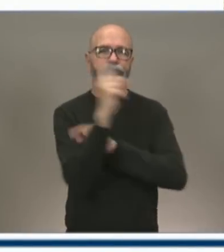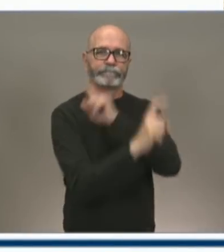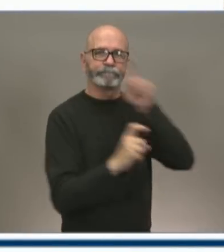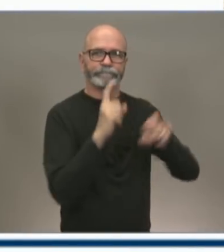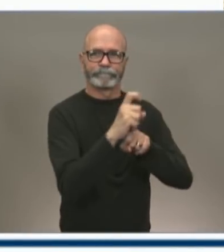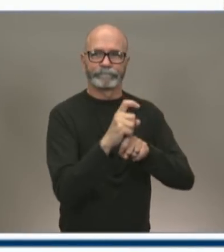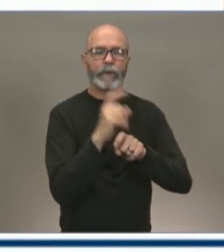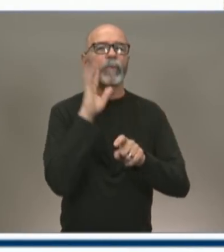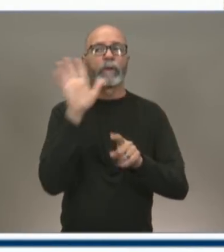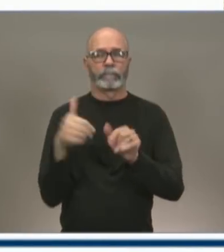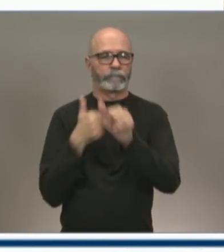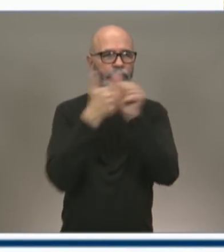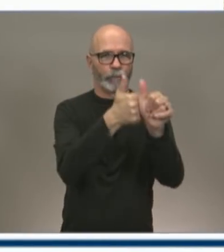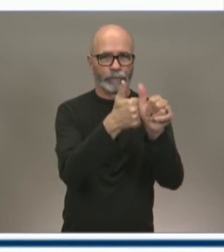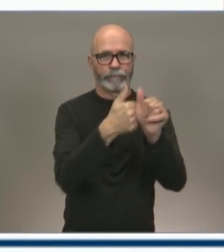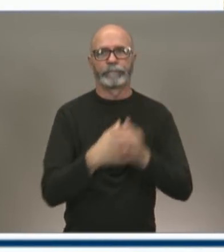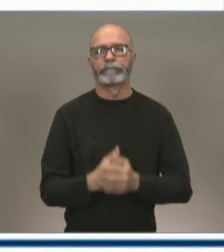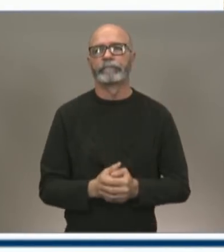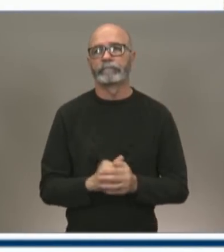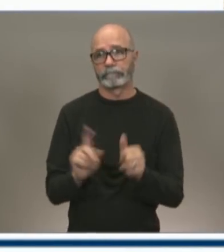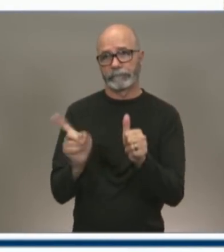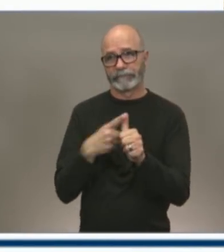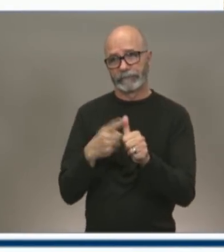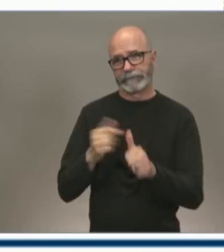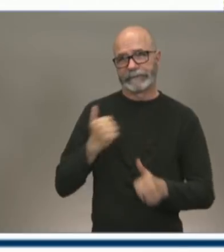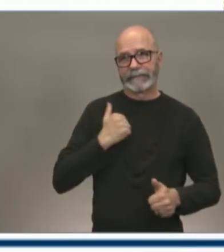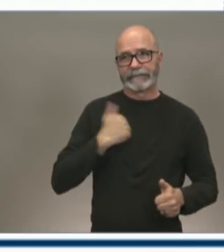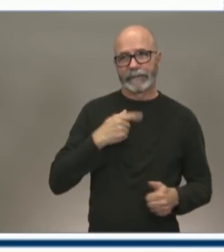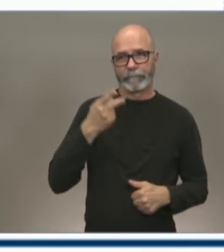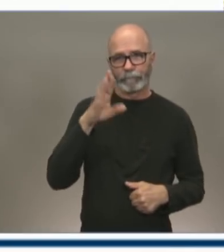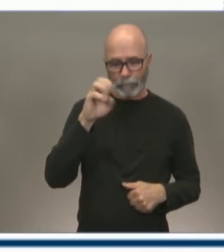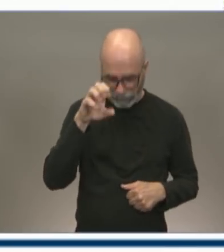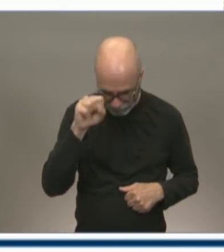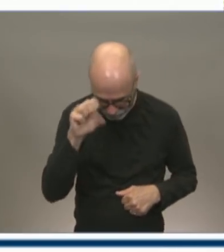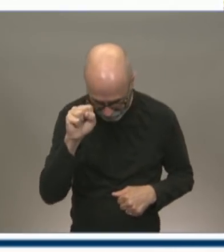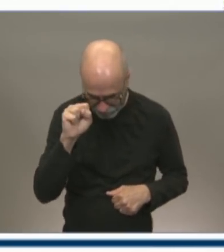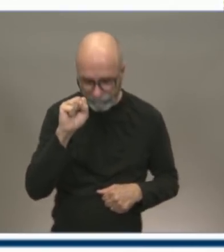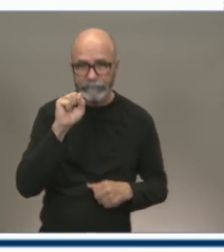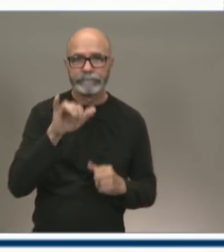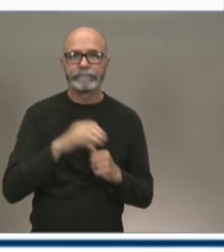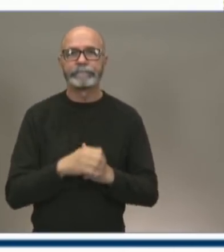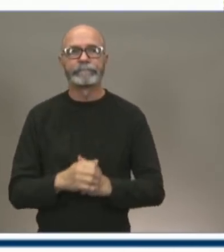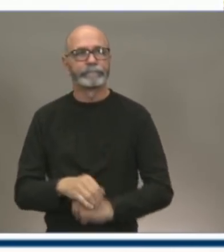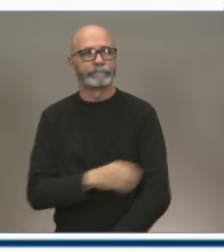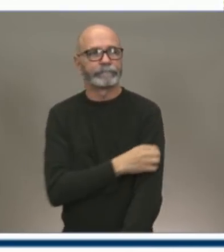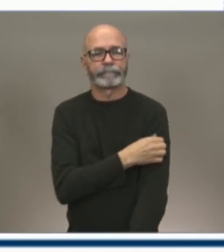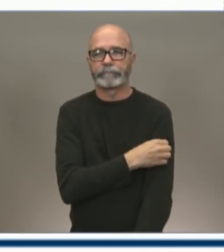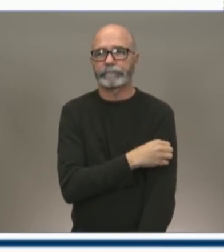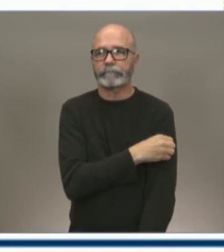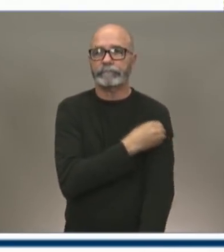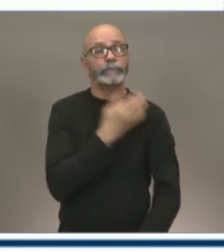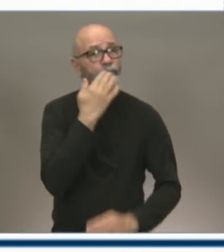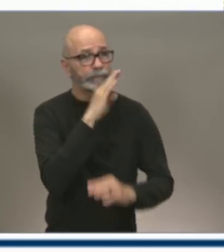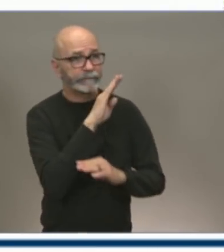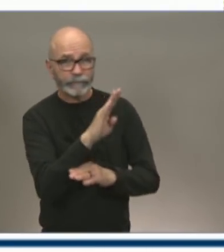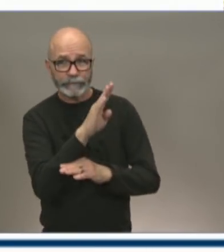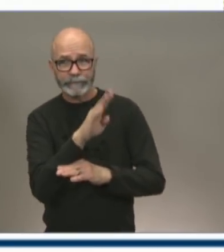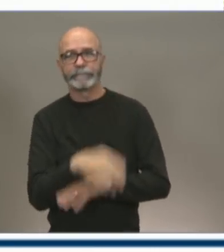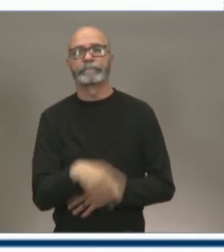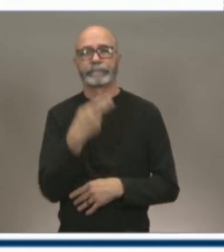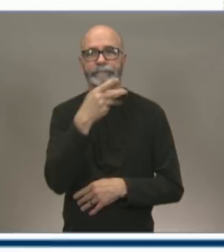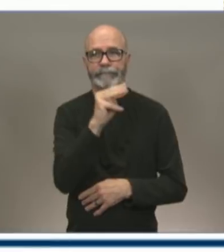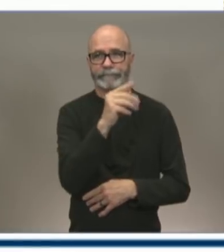that we have for today. First question will go to Canadian Press, Keith Doucette. Good afternoon, Premier. Wondering on